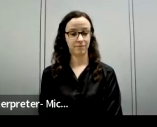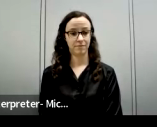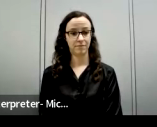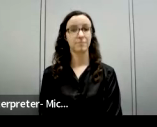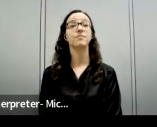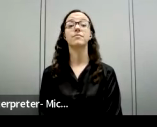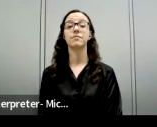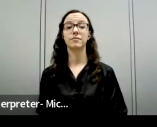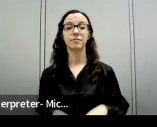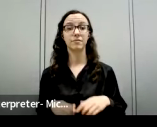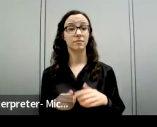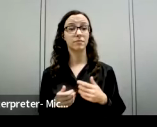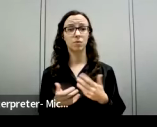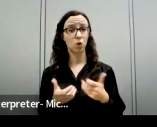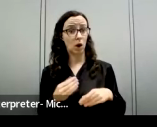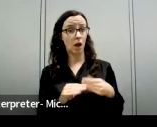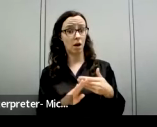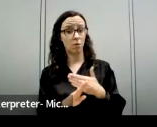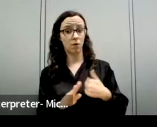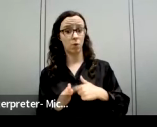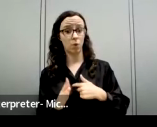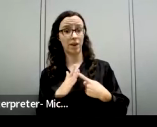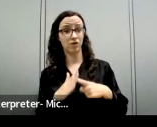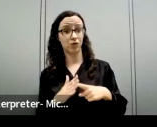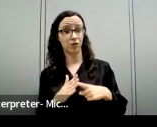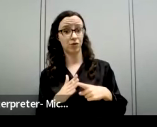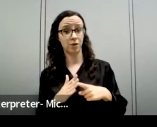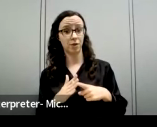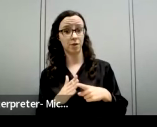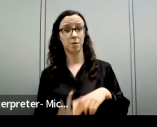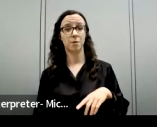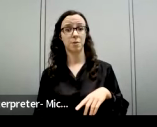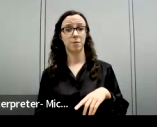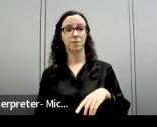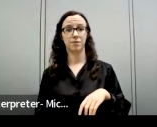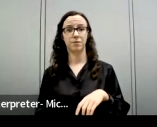All right, anything you want to add, Cristal, before we get started with the first part?